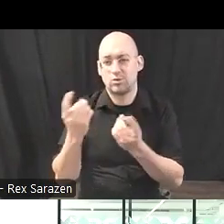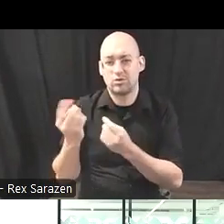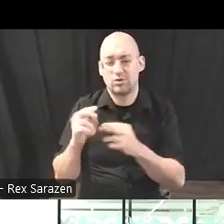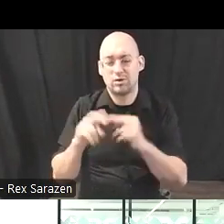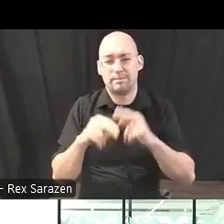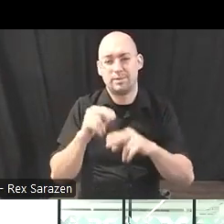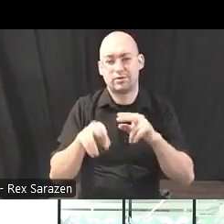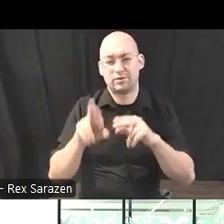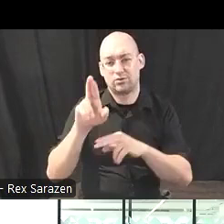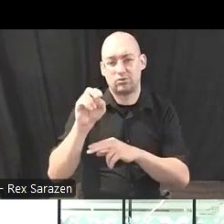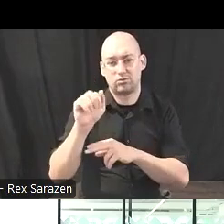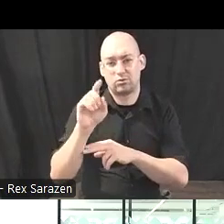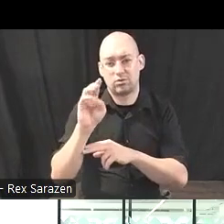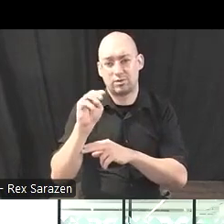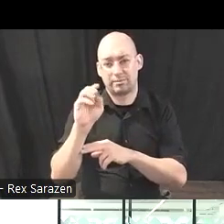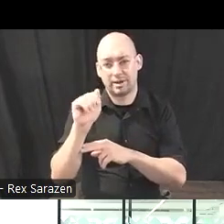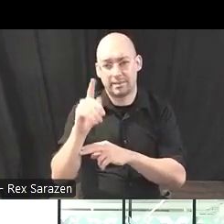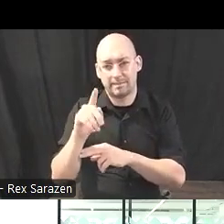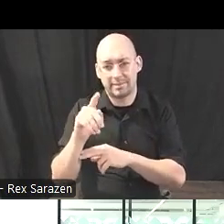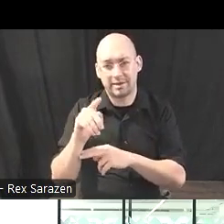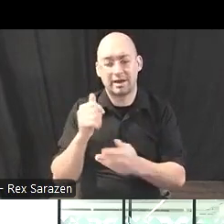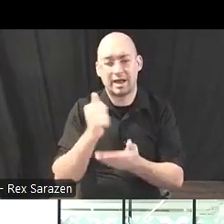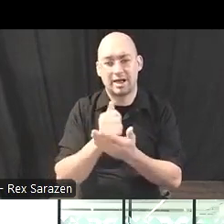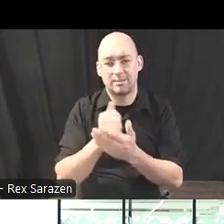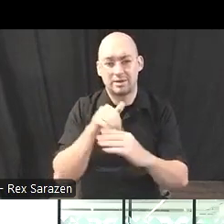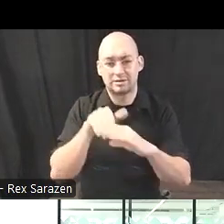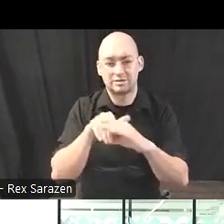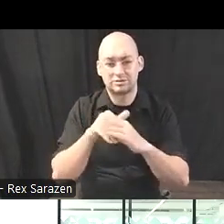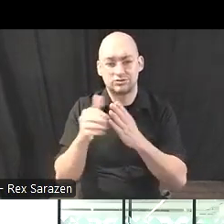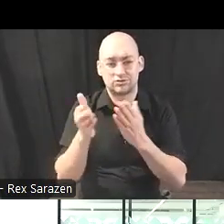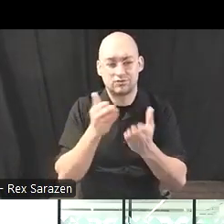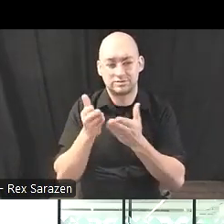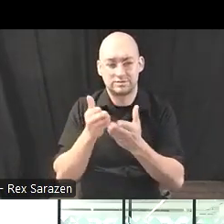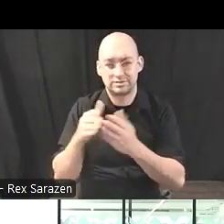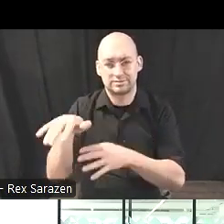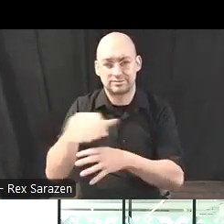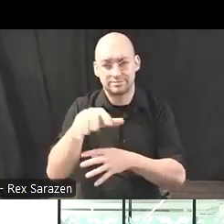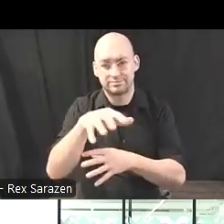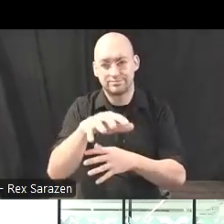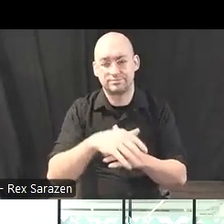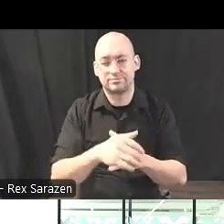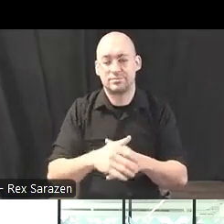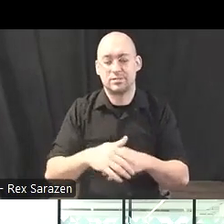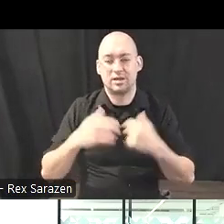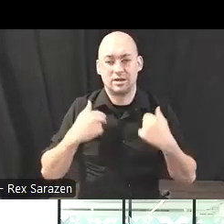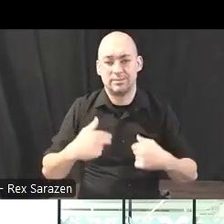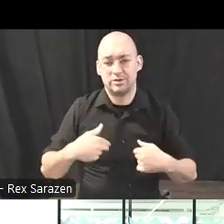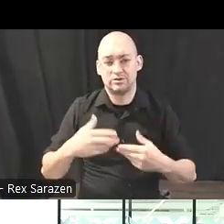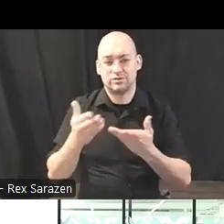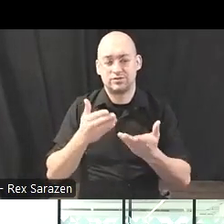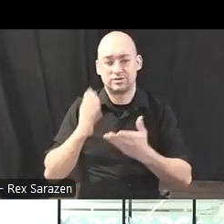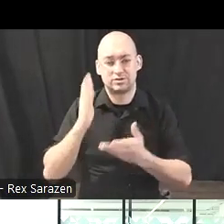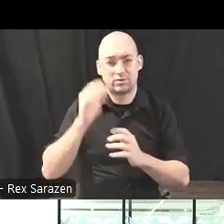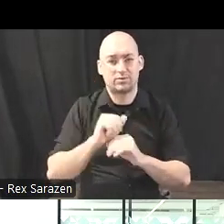the services to fill those gaps? So Department of Healthcare Services will be releasing their roadmap. And then we will be working